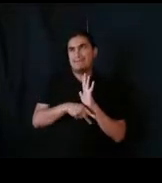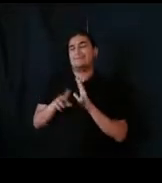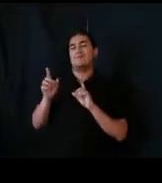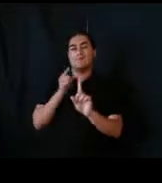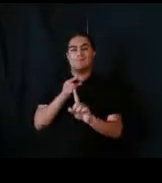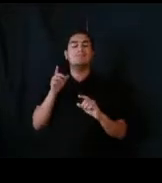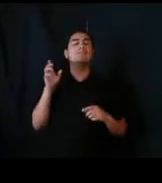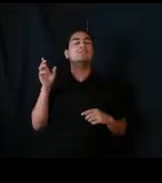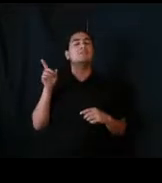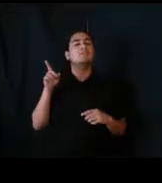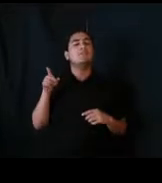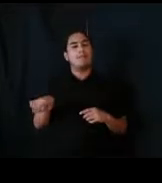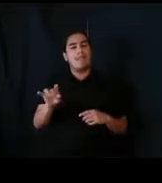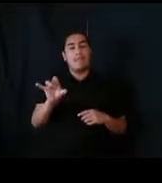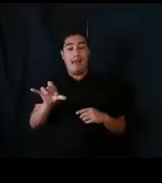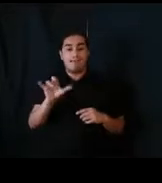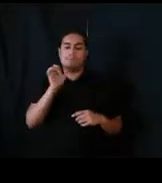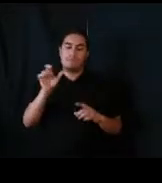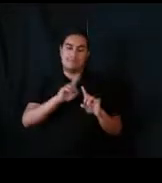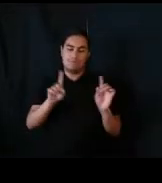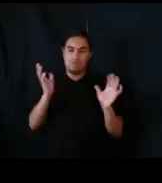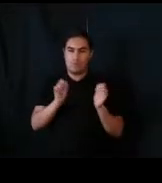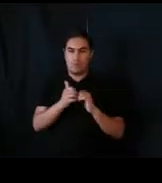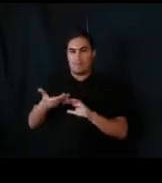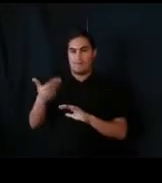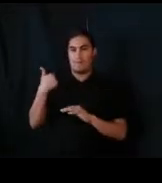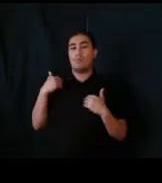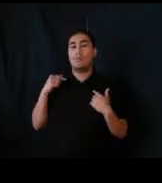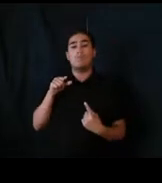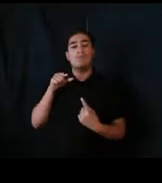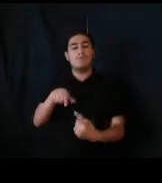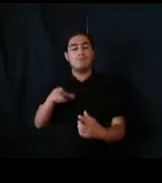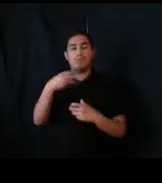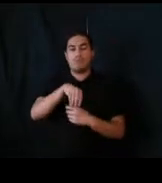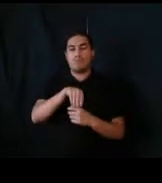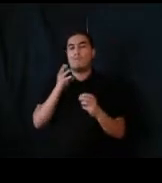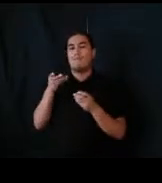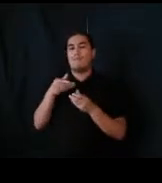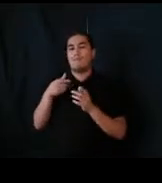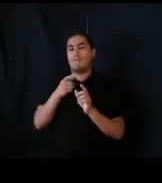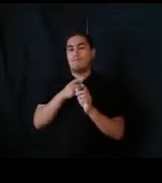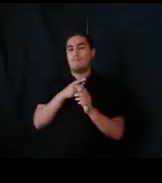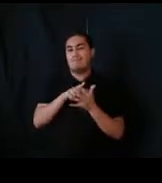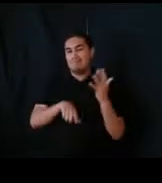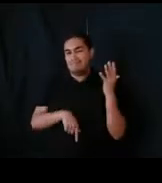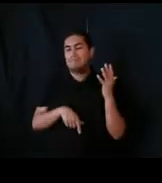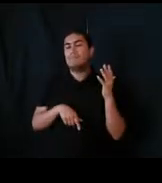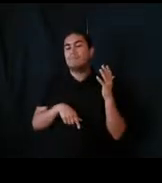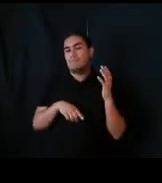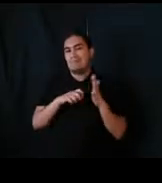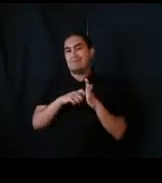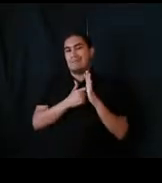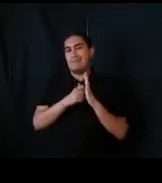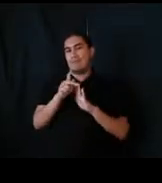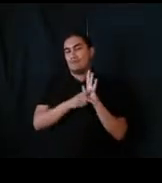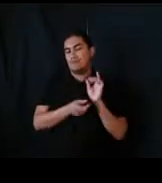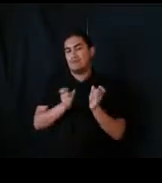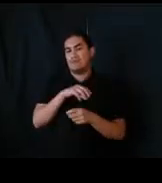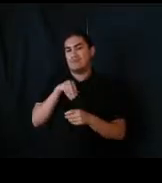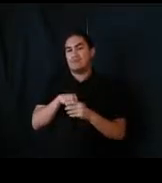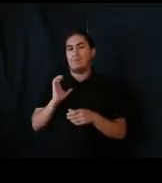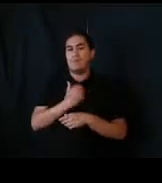different we collaborated with stakeholders to develop and incorporate the following key policy changes and updates in these proposed